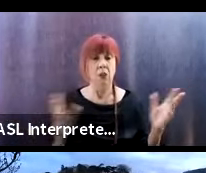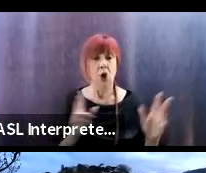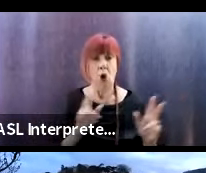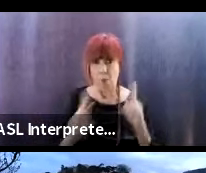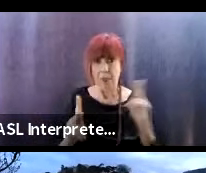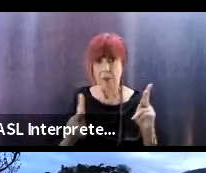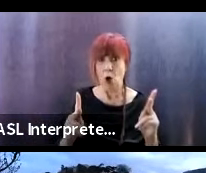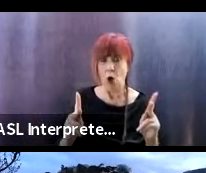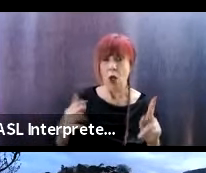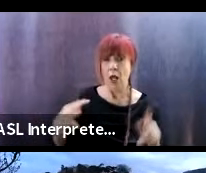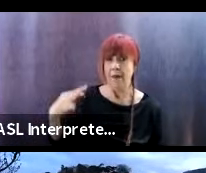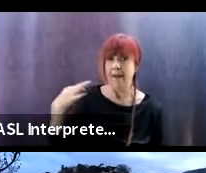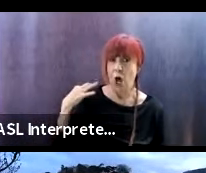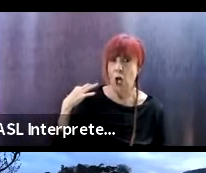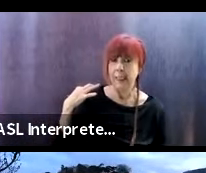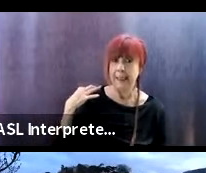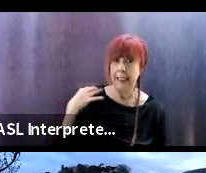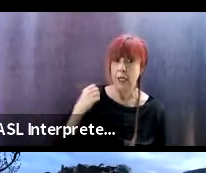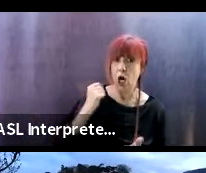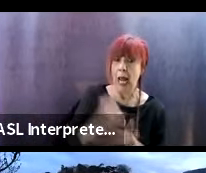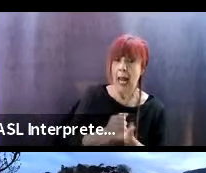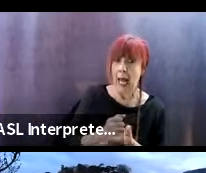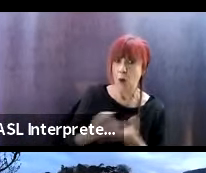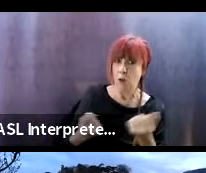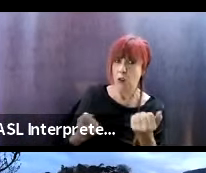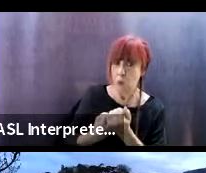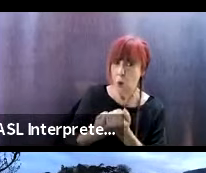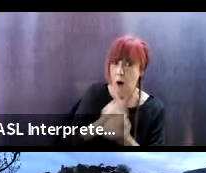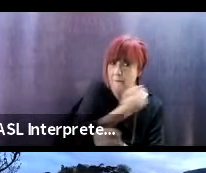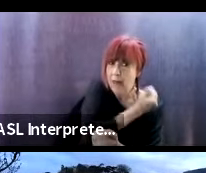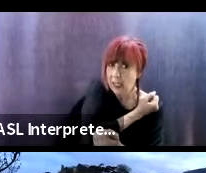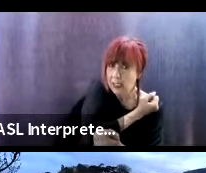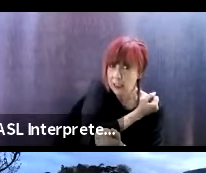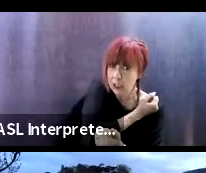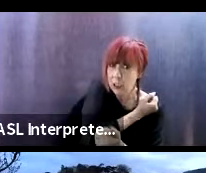to support the vaccination effort are able to receive